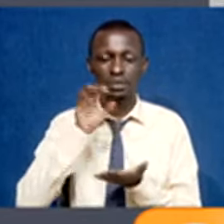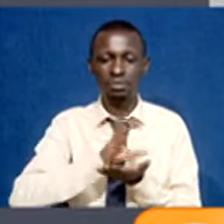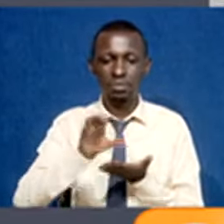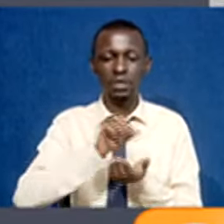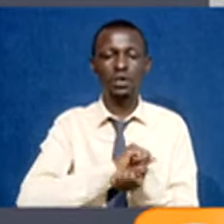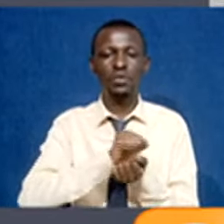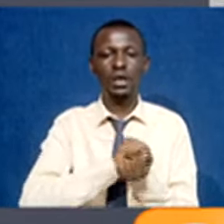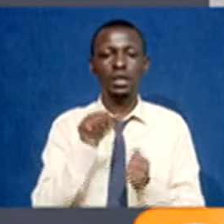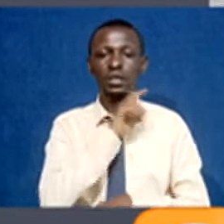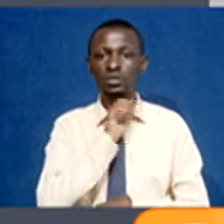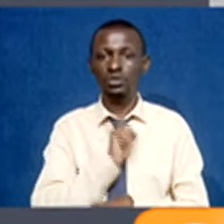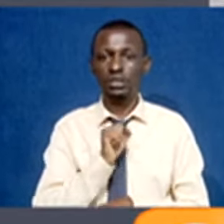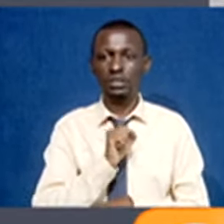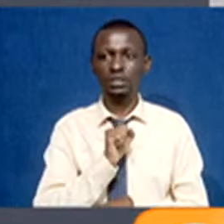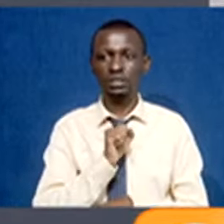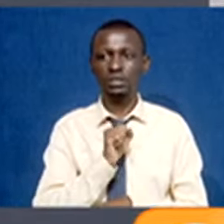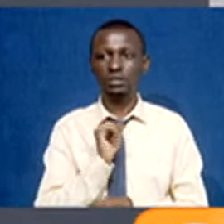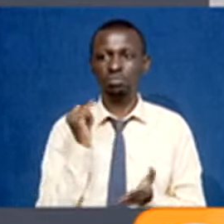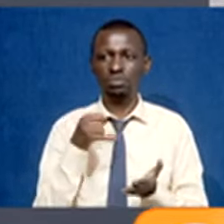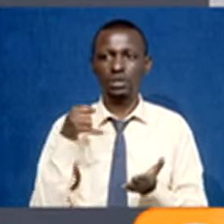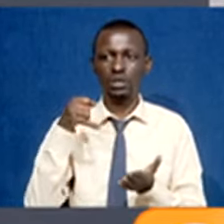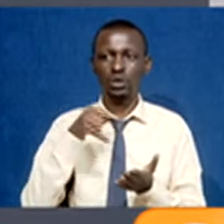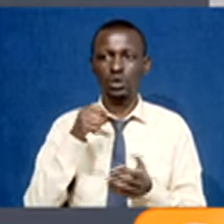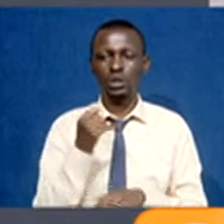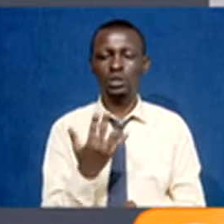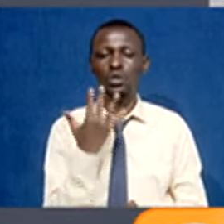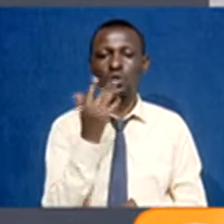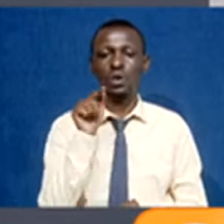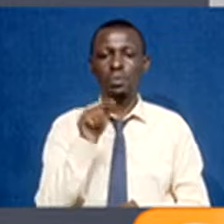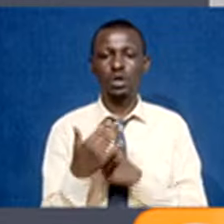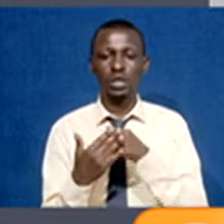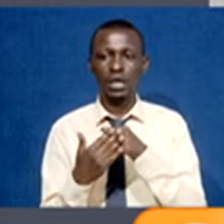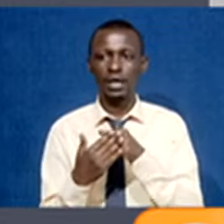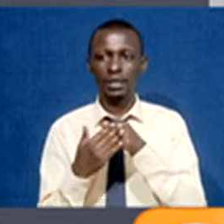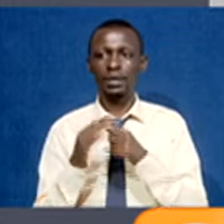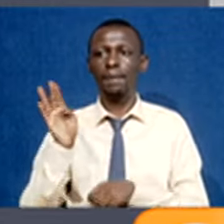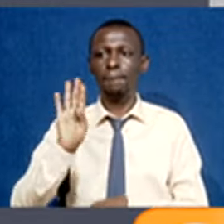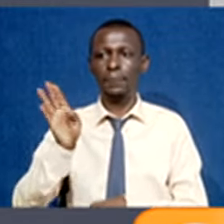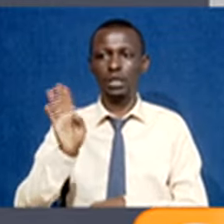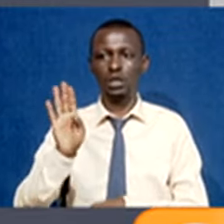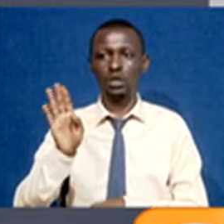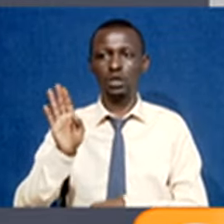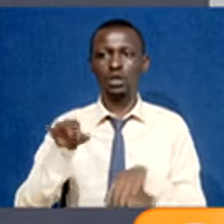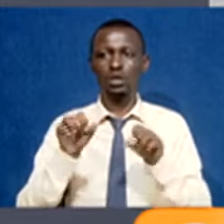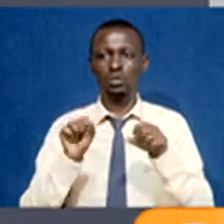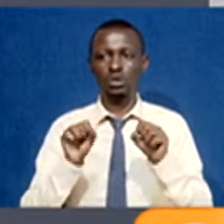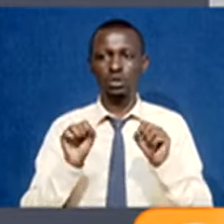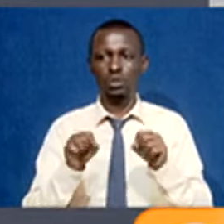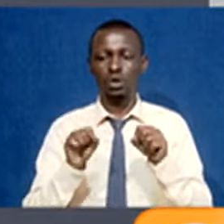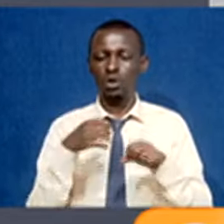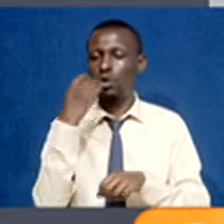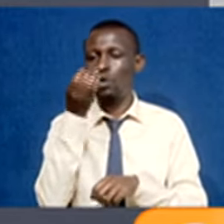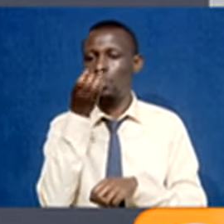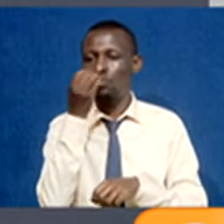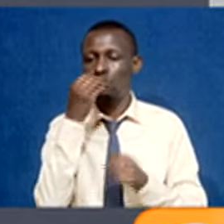Friday alongside a further 5.9 billion shillings for the Nutrition